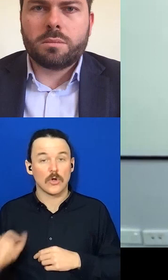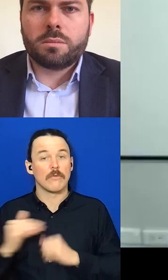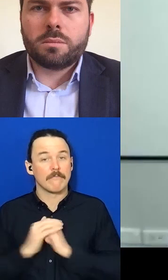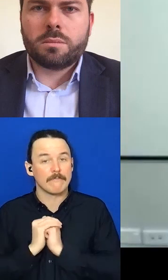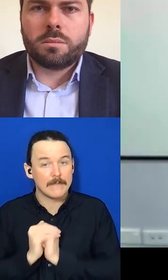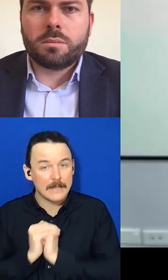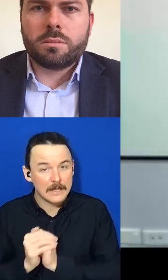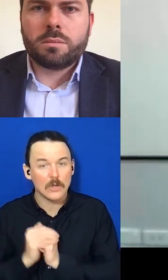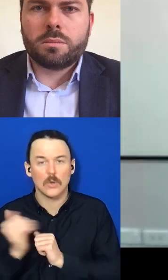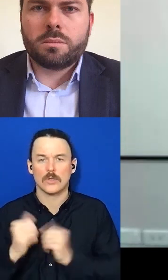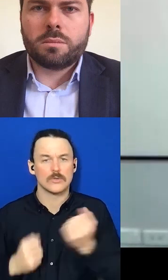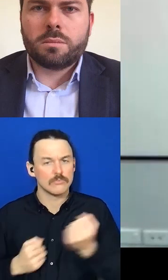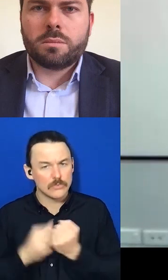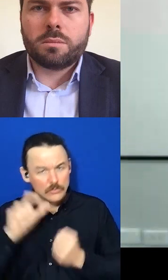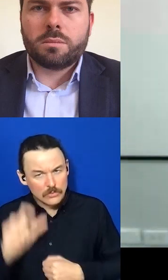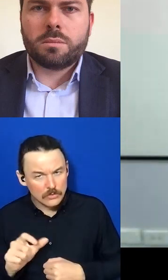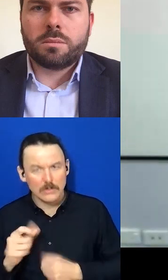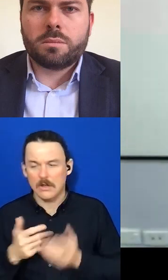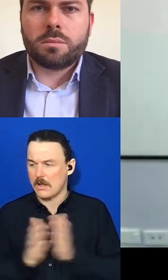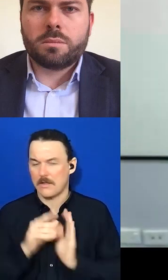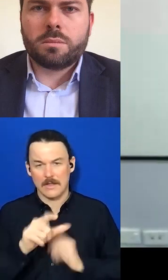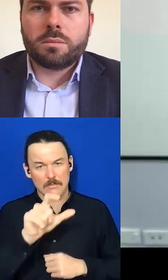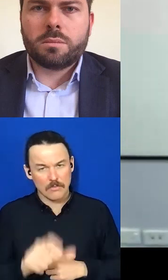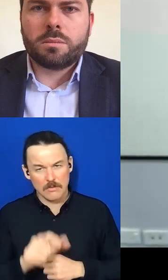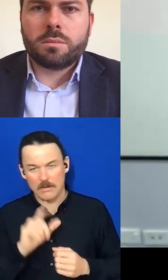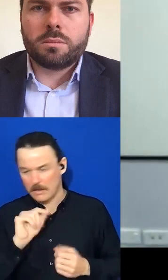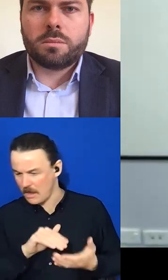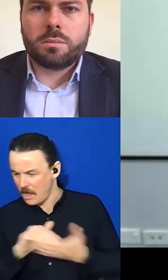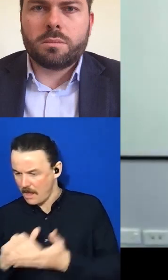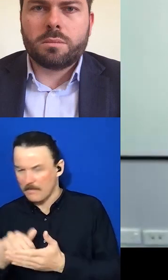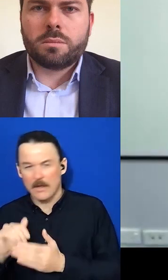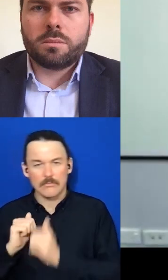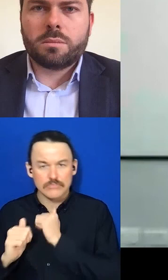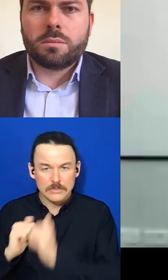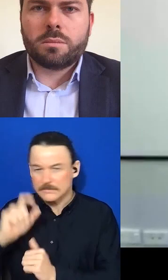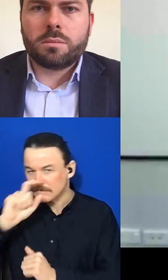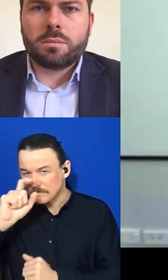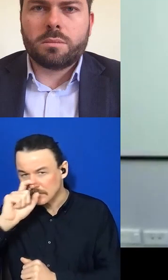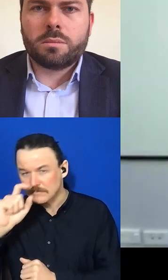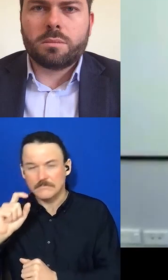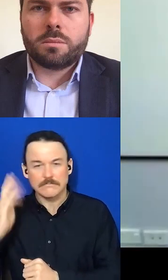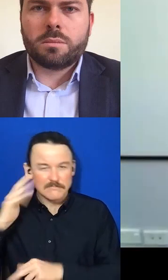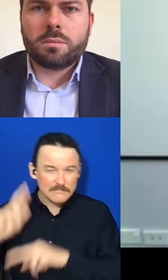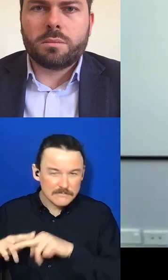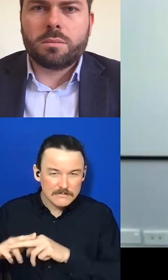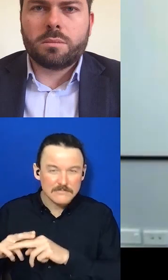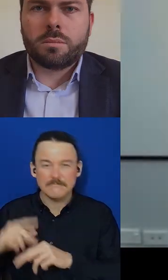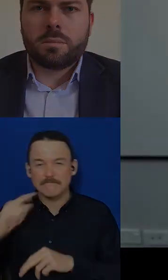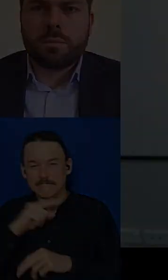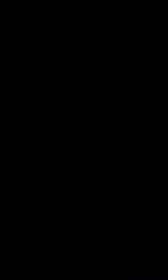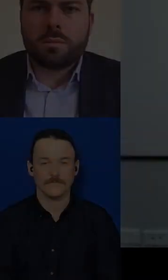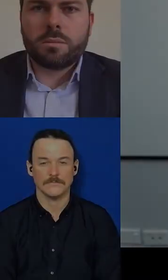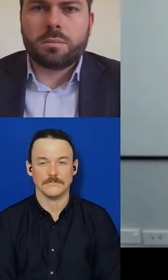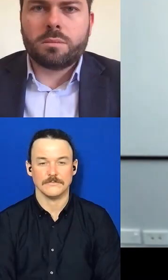court, and we're not going to sit in judgment of what you did. but we do want to have a conversation about the rights